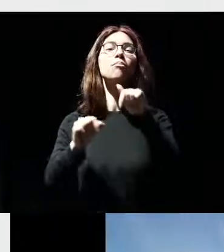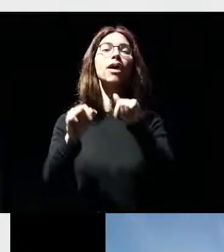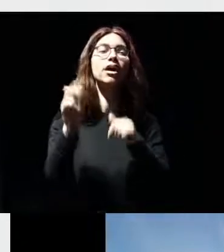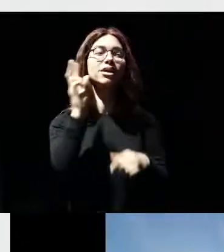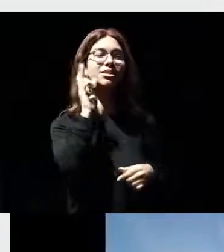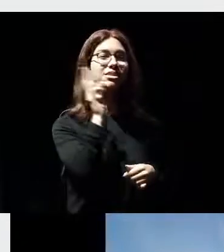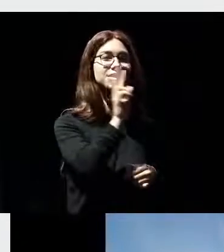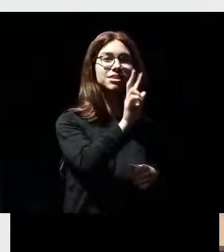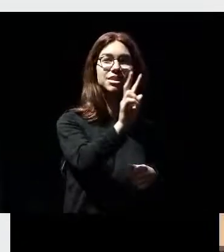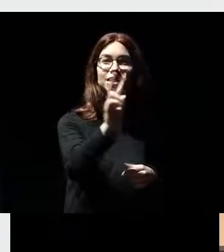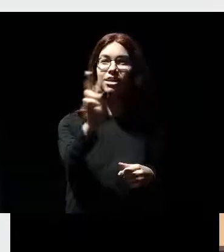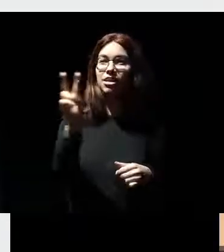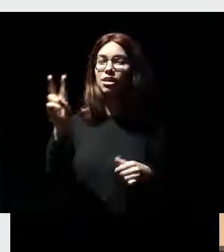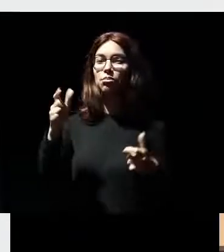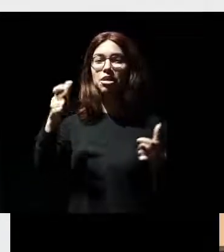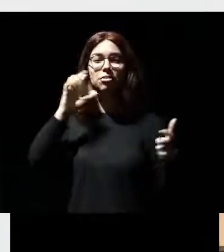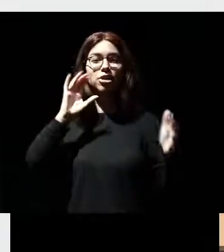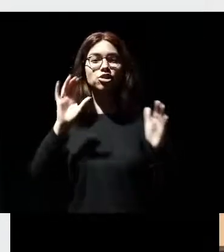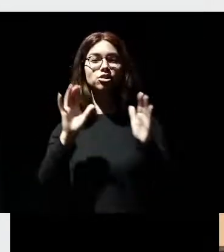more objectively.